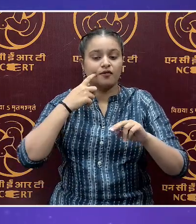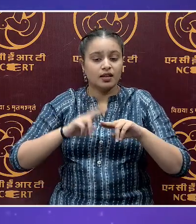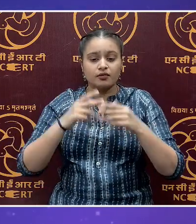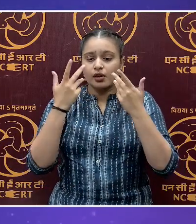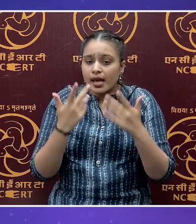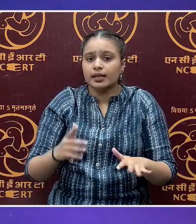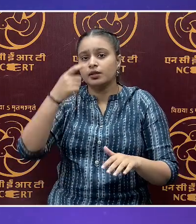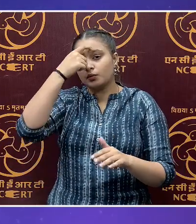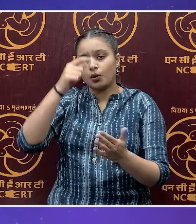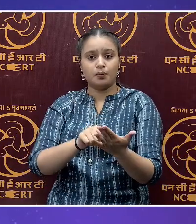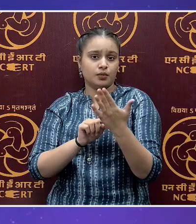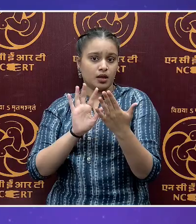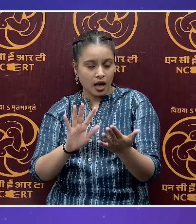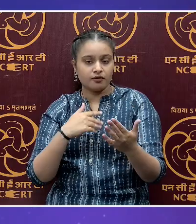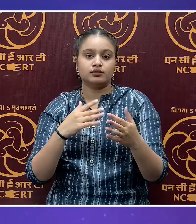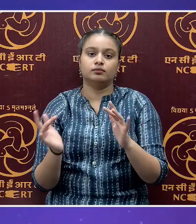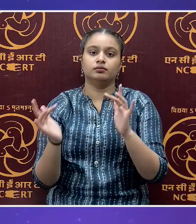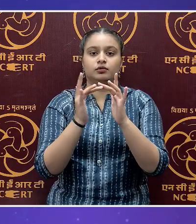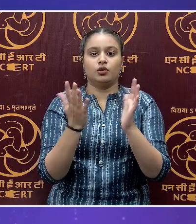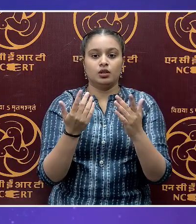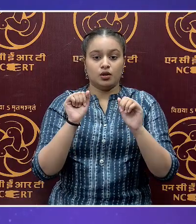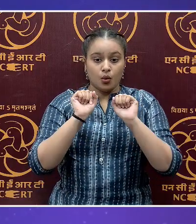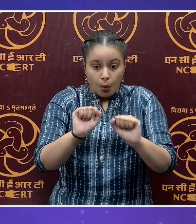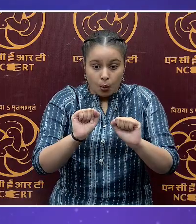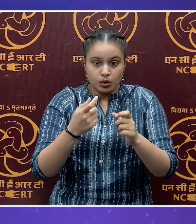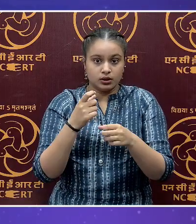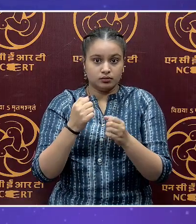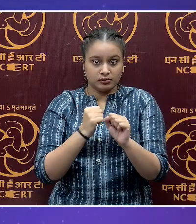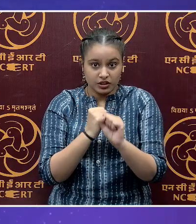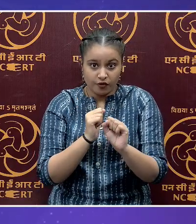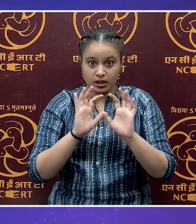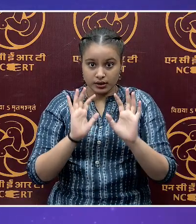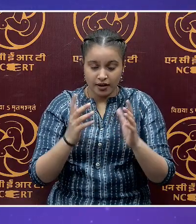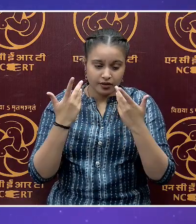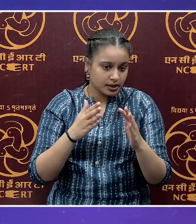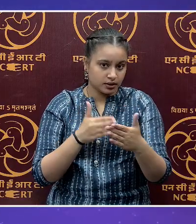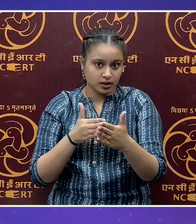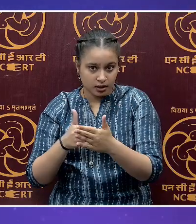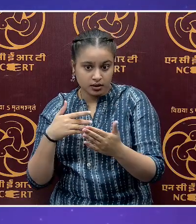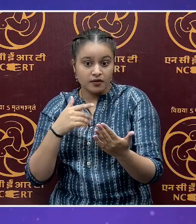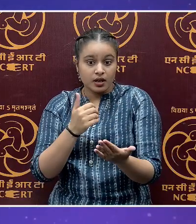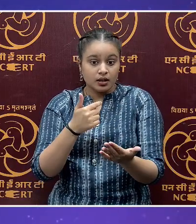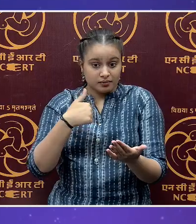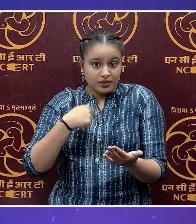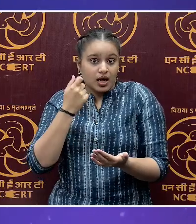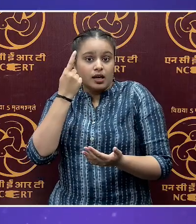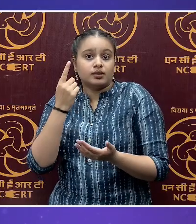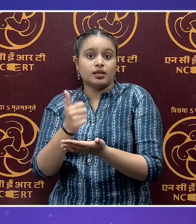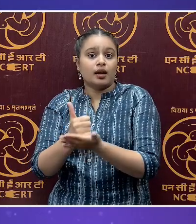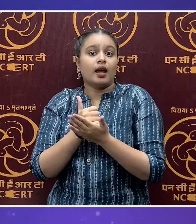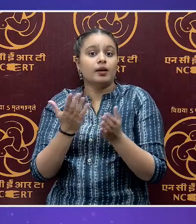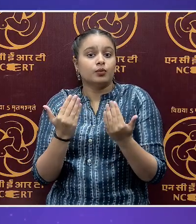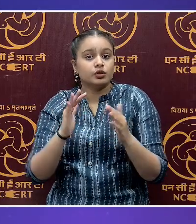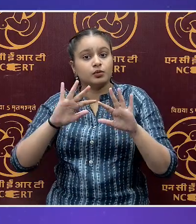don't worry, you just reach out to us. Your difficulties definitely helpful to us to understand exactly where the flow is going on and what are